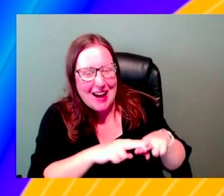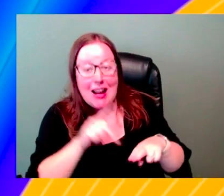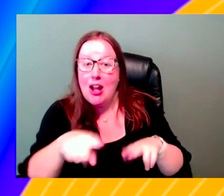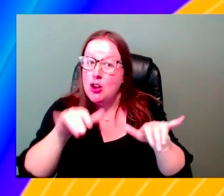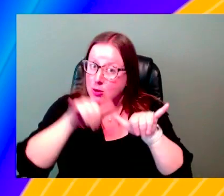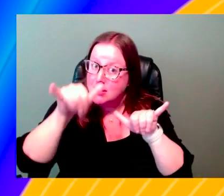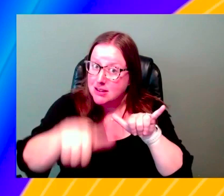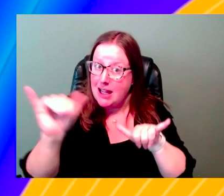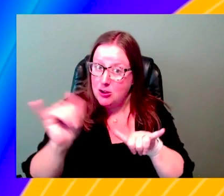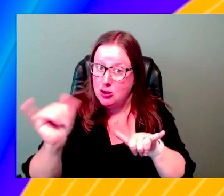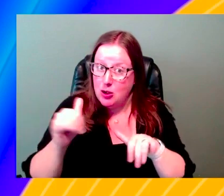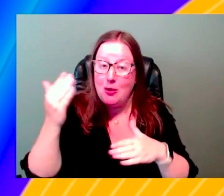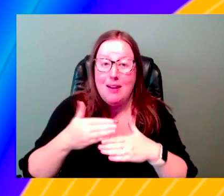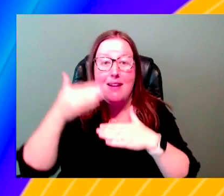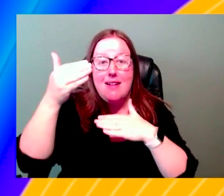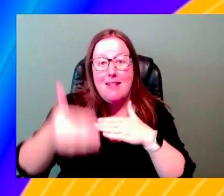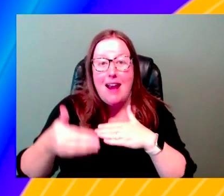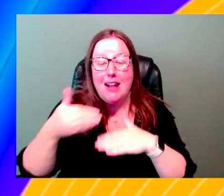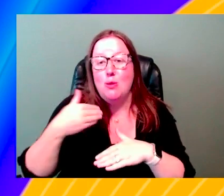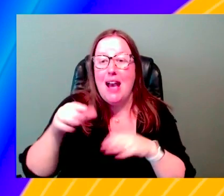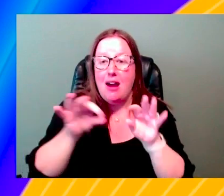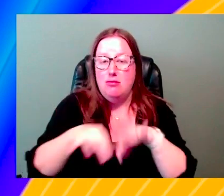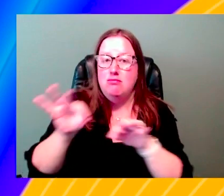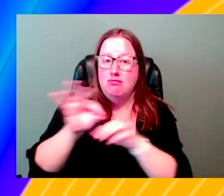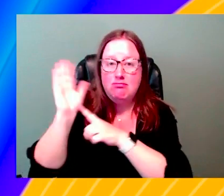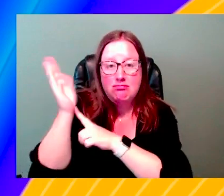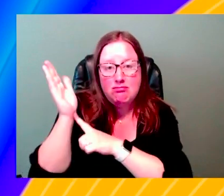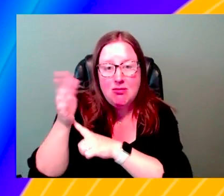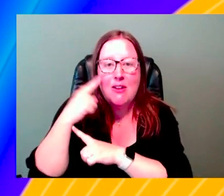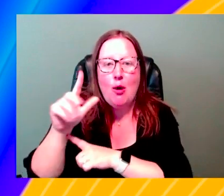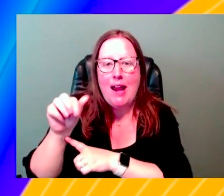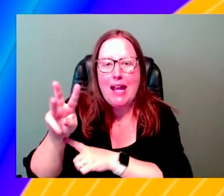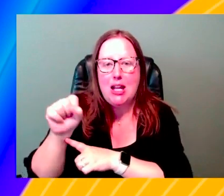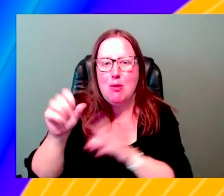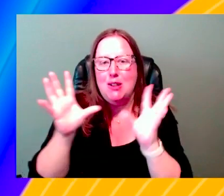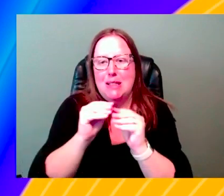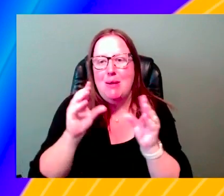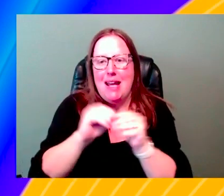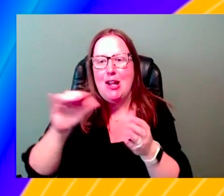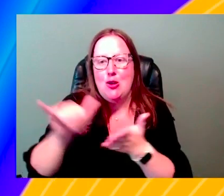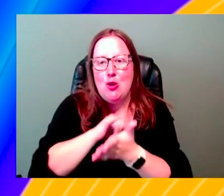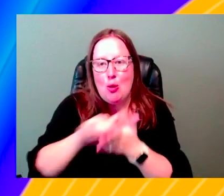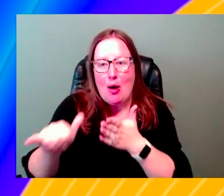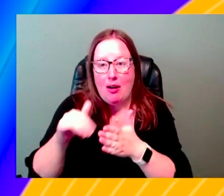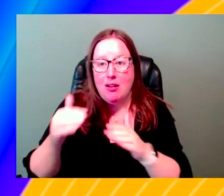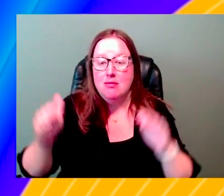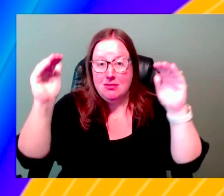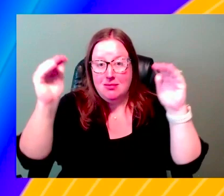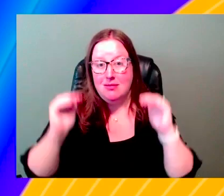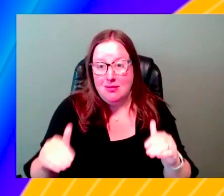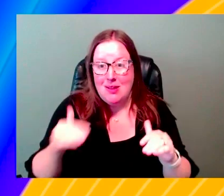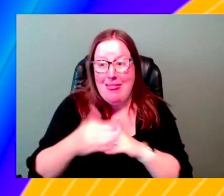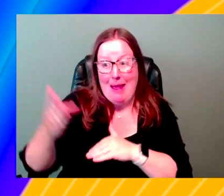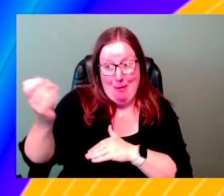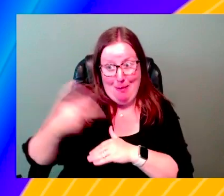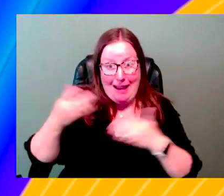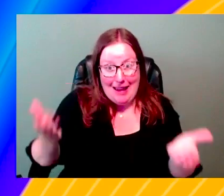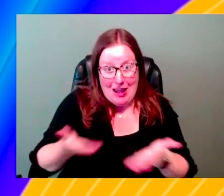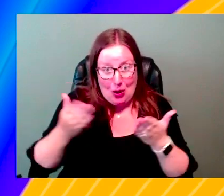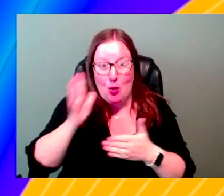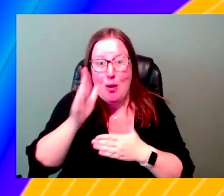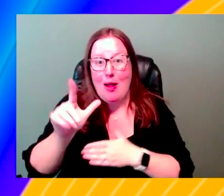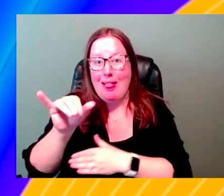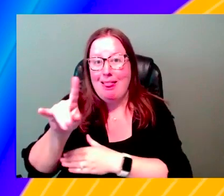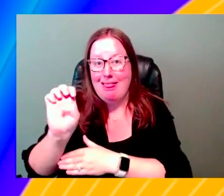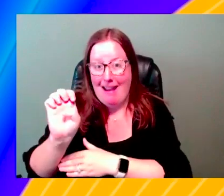next, we've got the keynote of the AWS Summit in New York City. And then after that, we're going to be back here live doing